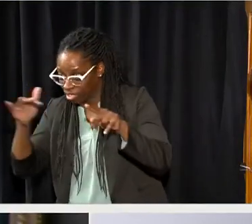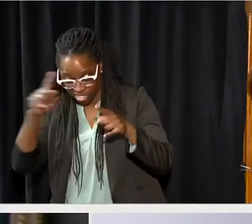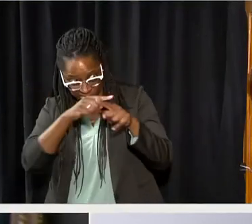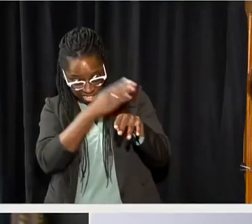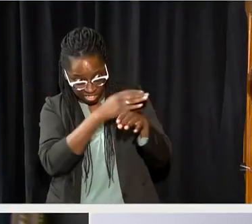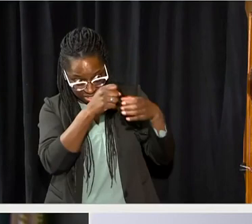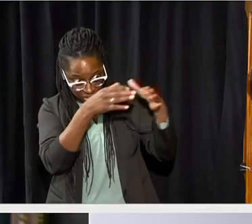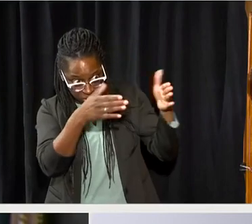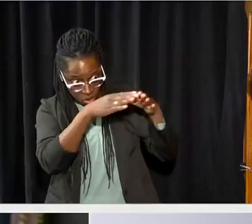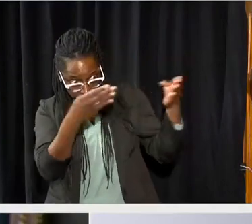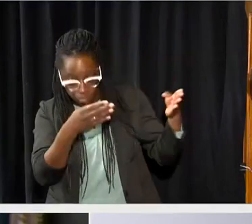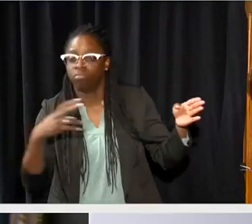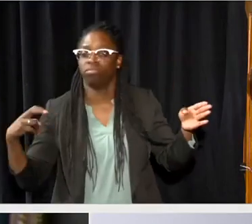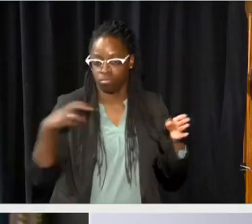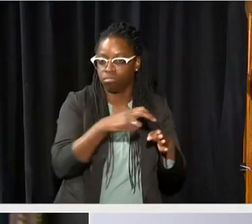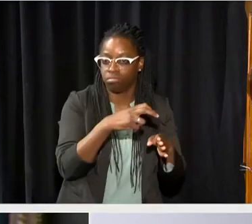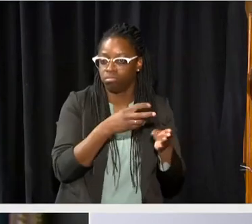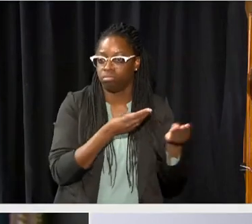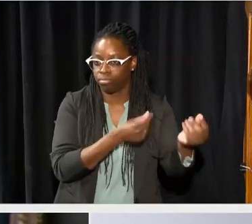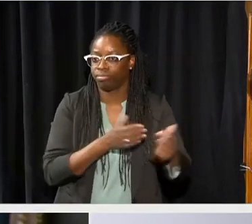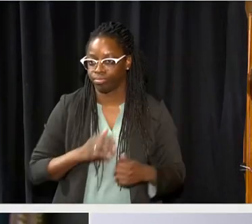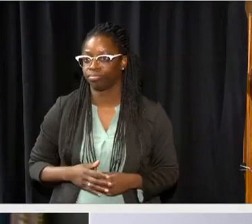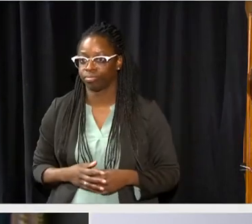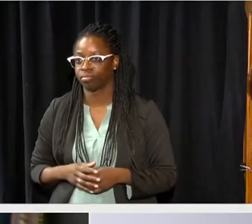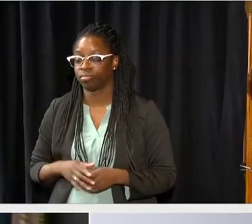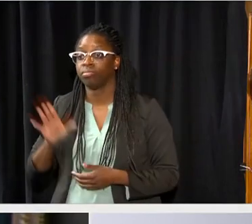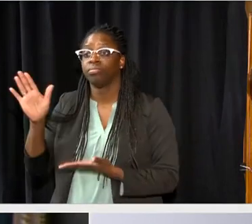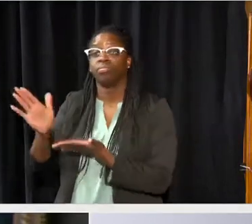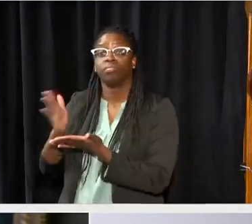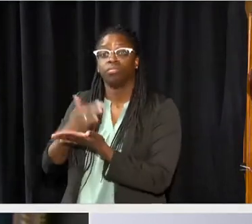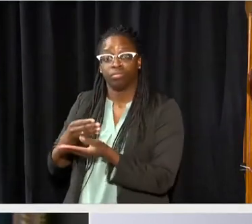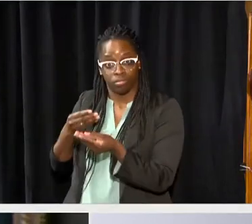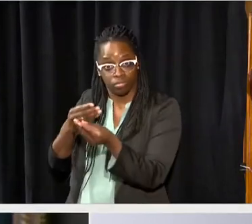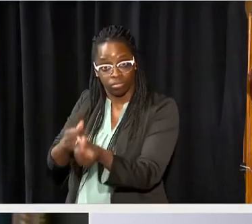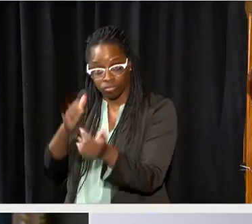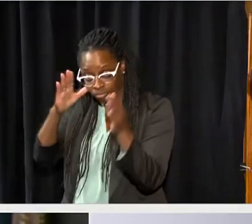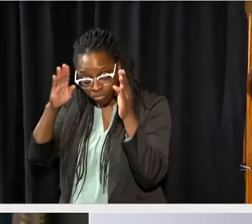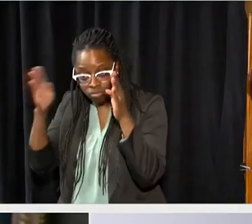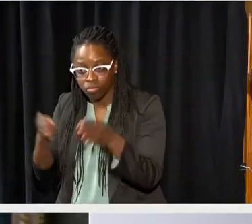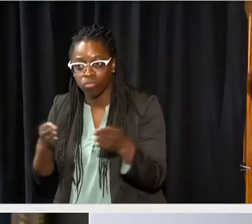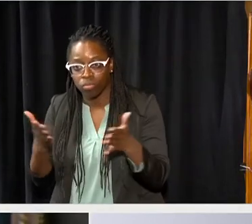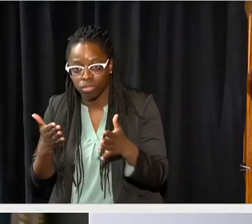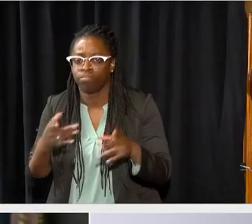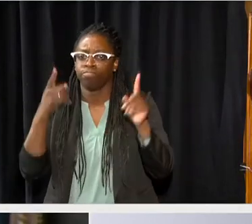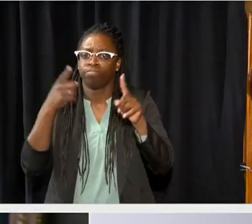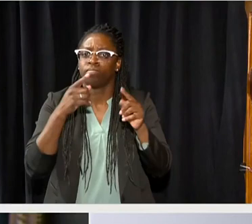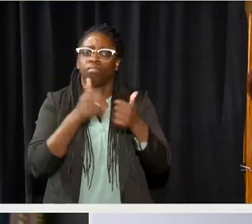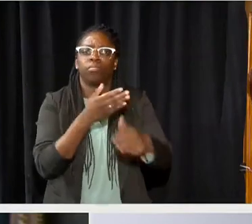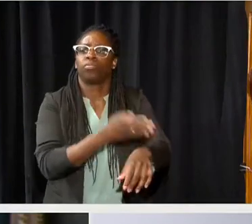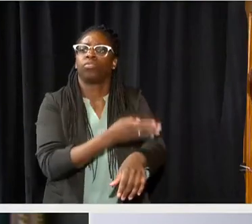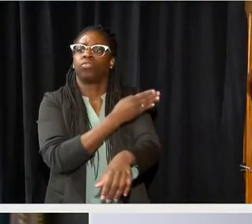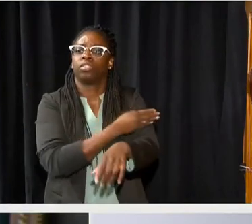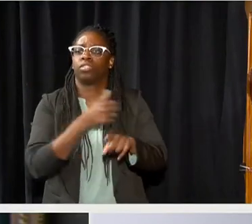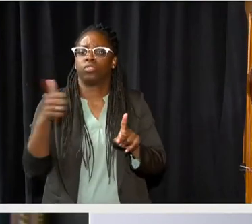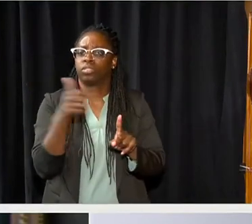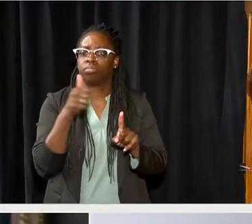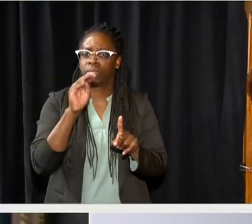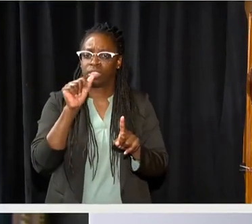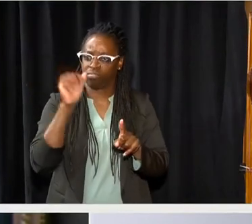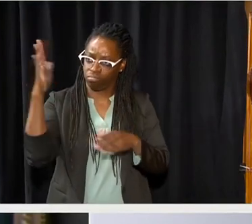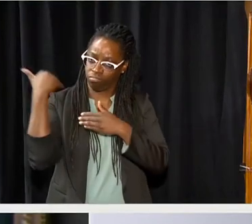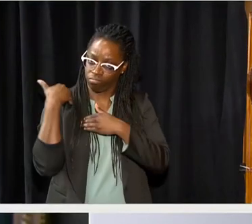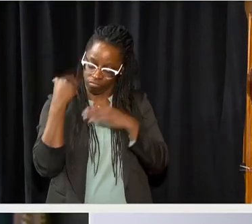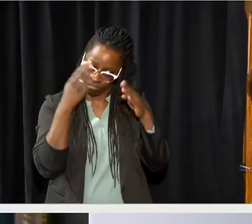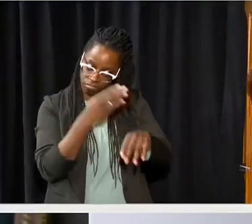tonight, our budget proposal next week will offer transformative investments to improve all the ways that people get around in Massachusetts.